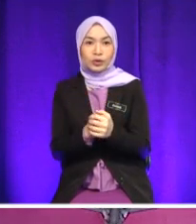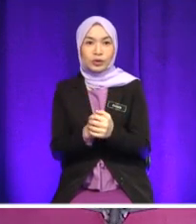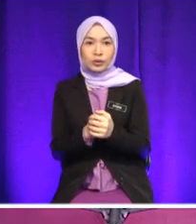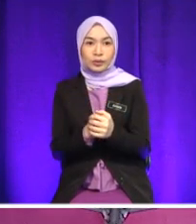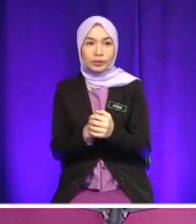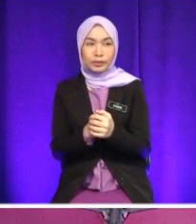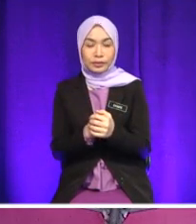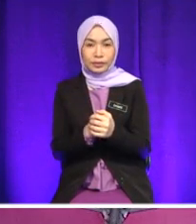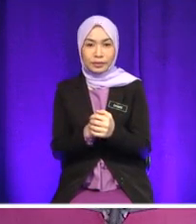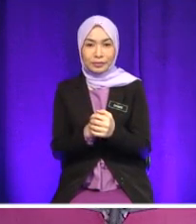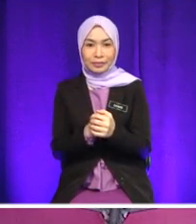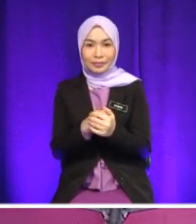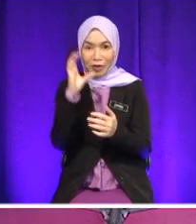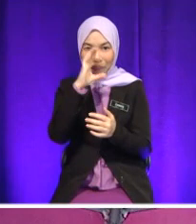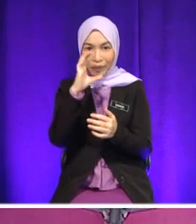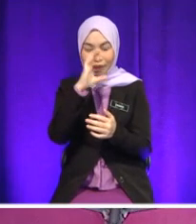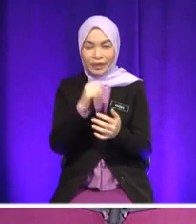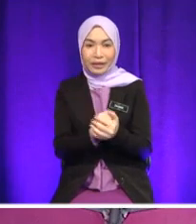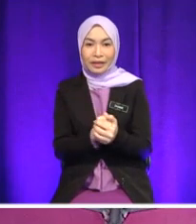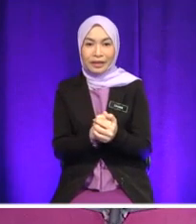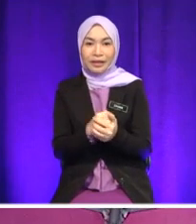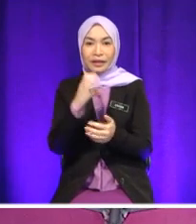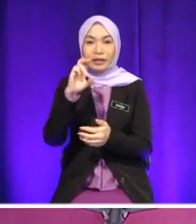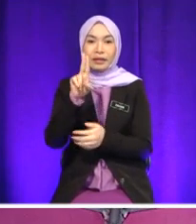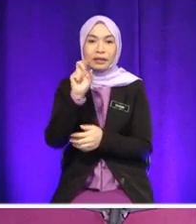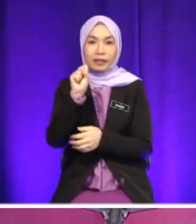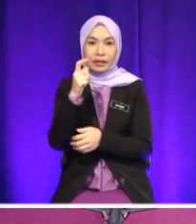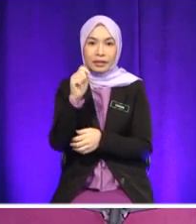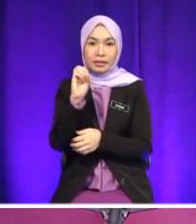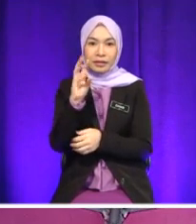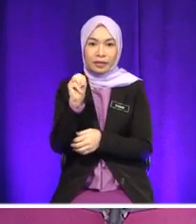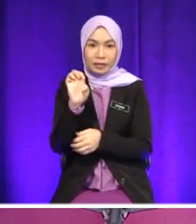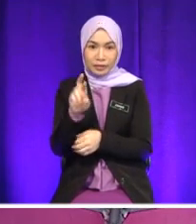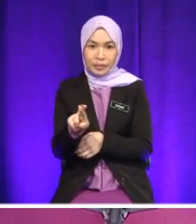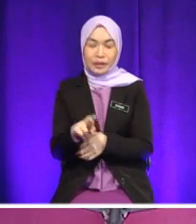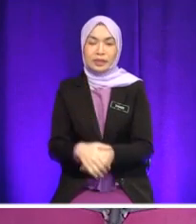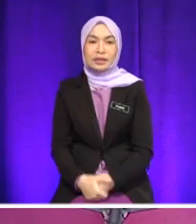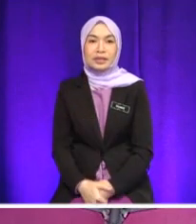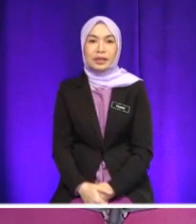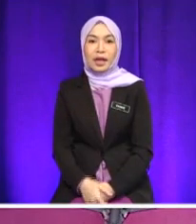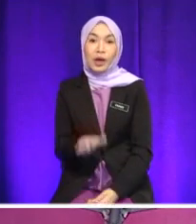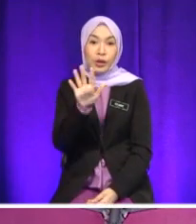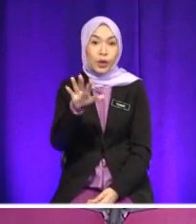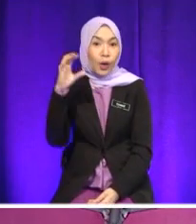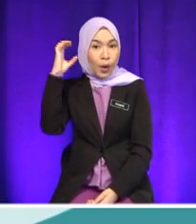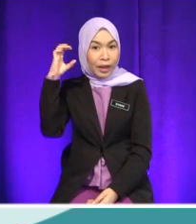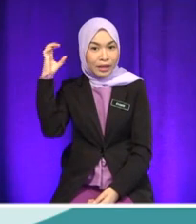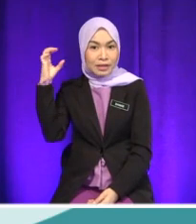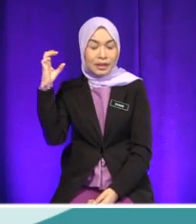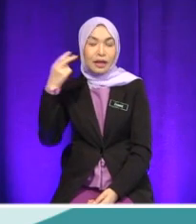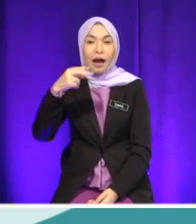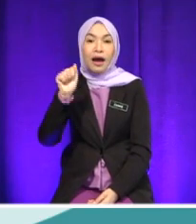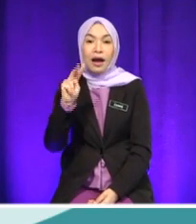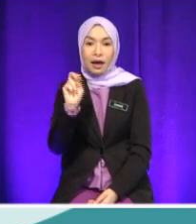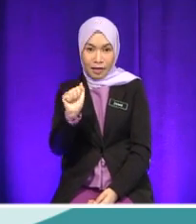this is her new shop. Yeah. Okay, all right. So this is the task. All right, your cousin Hannah has just